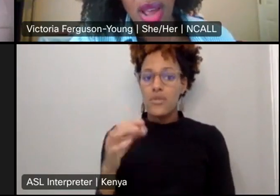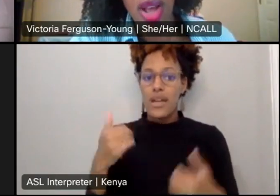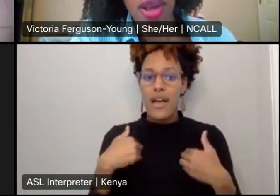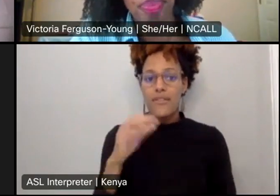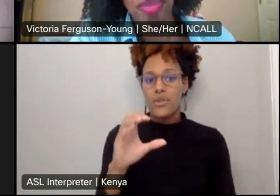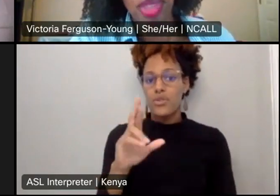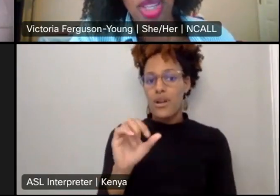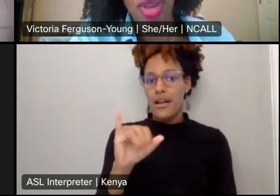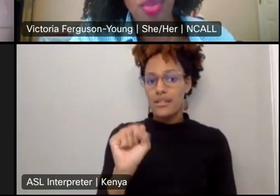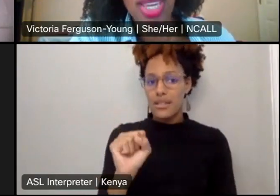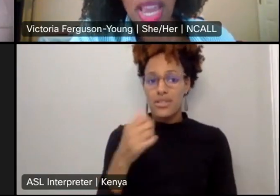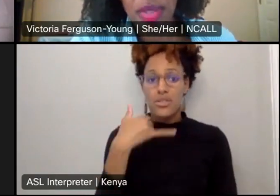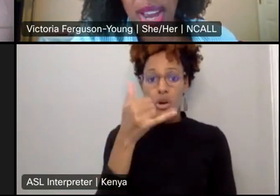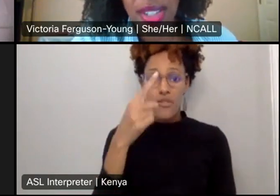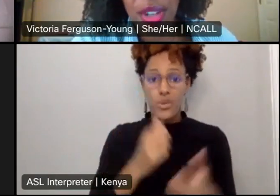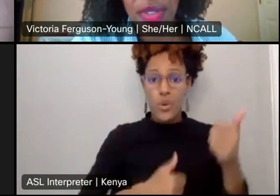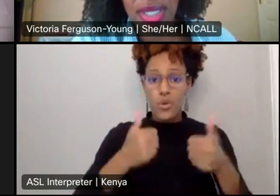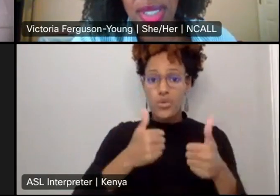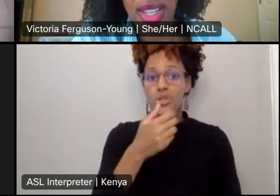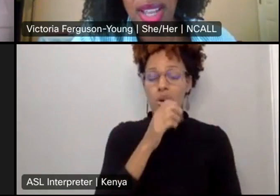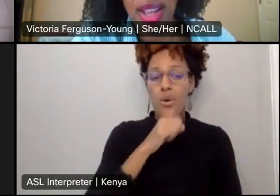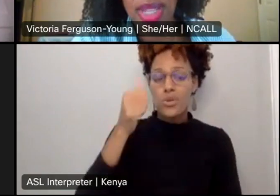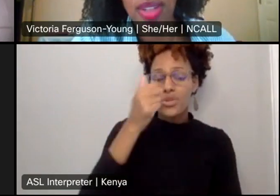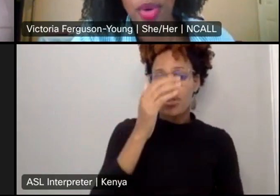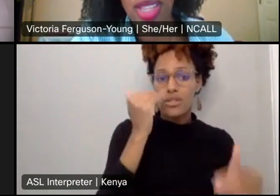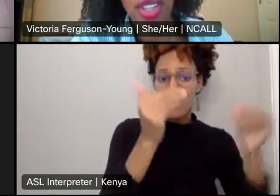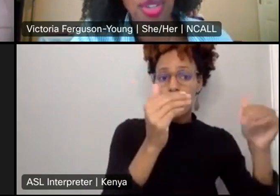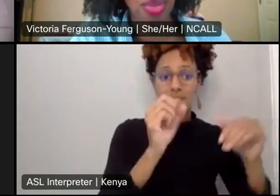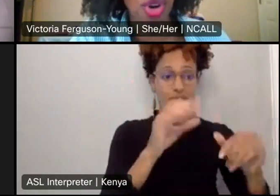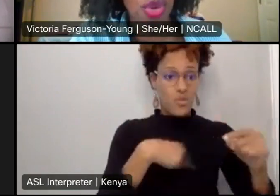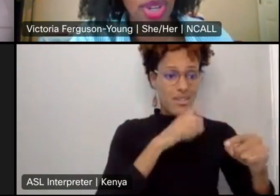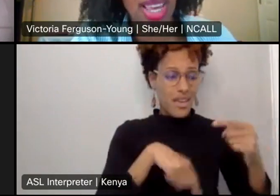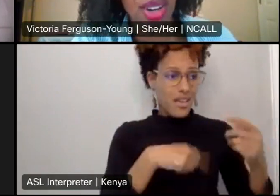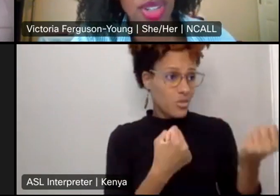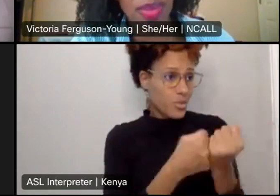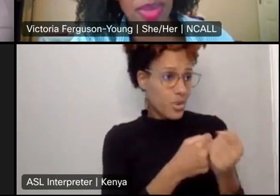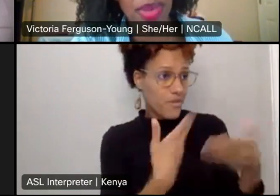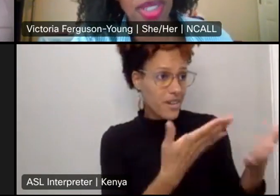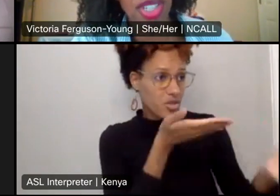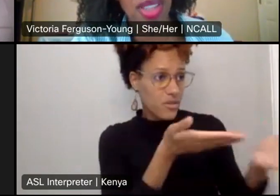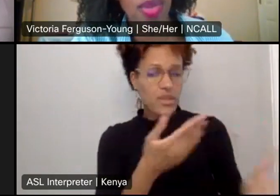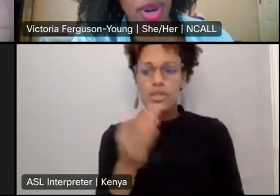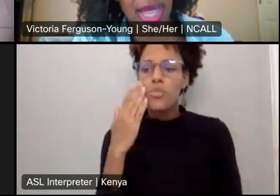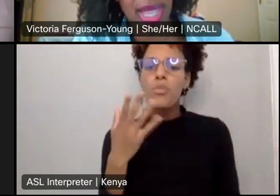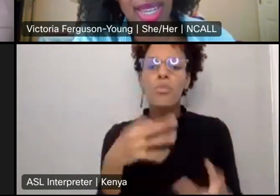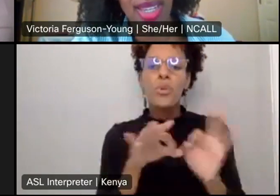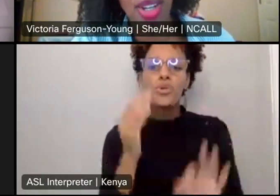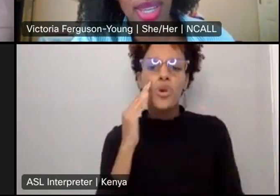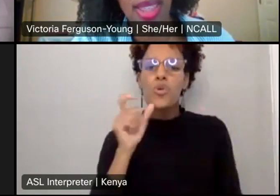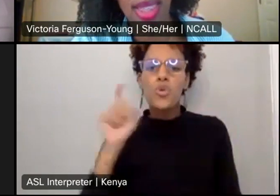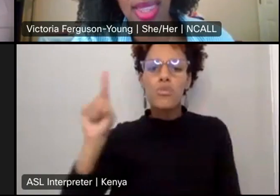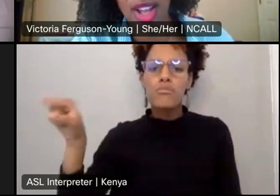adult, if we can provide a service, it's important that you know who can, or to be able to tell them where they